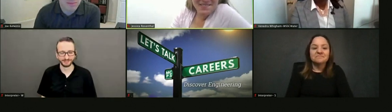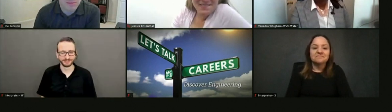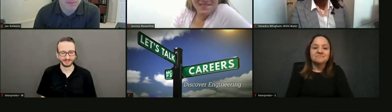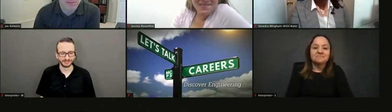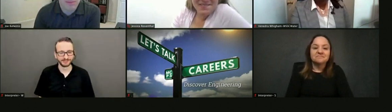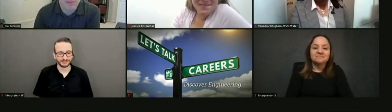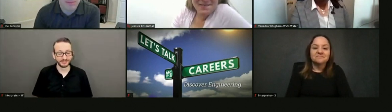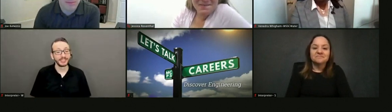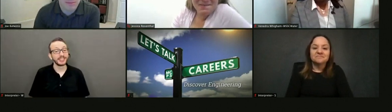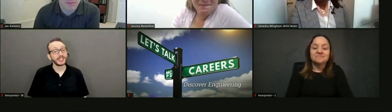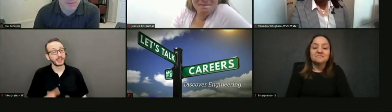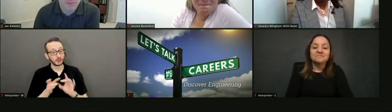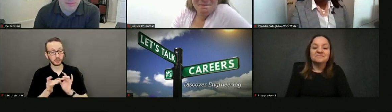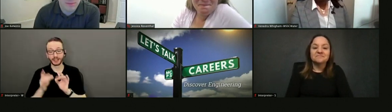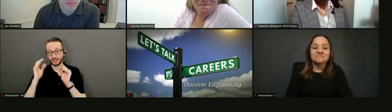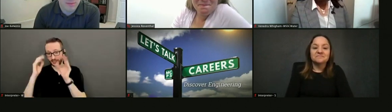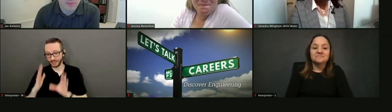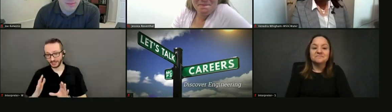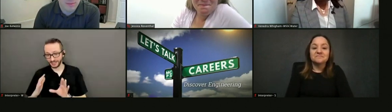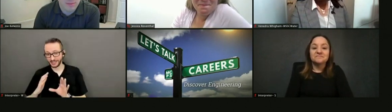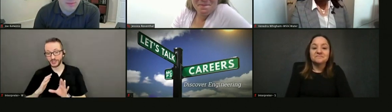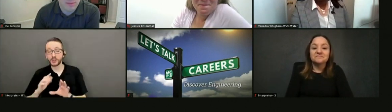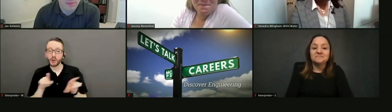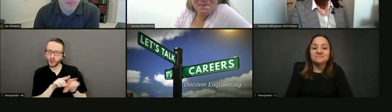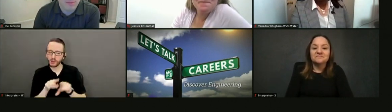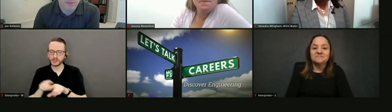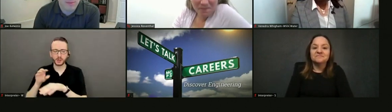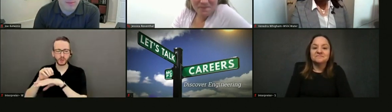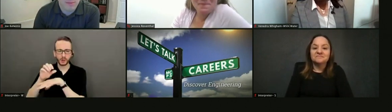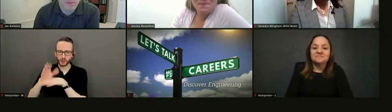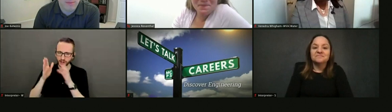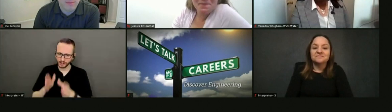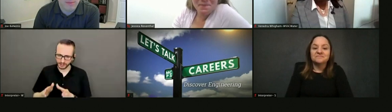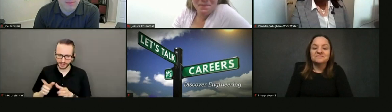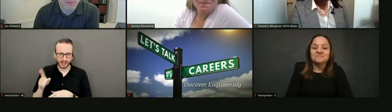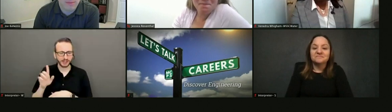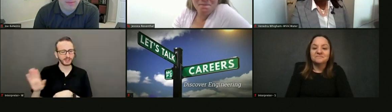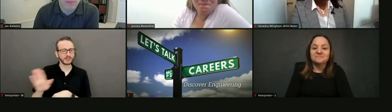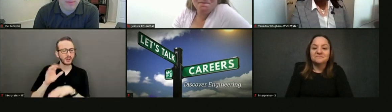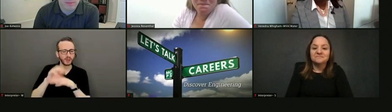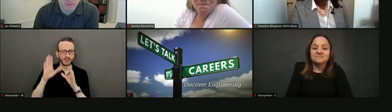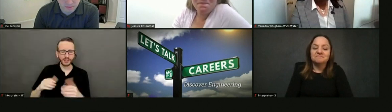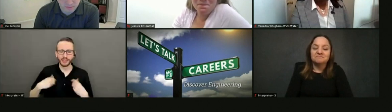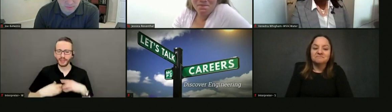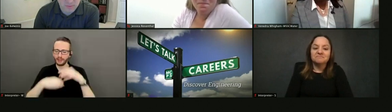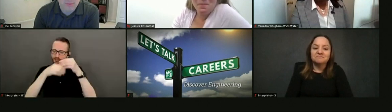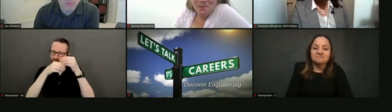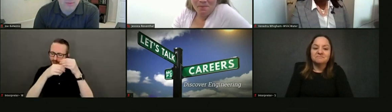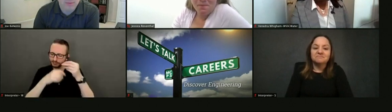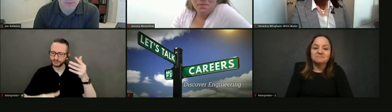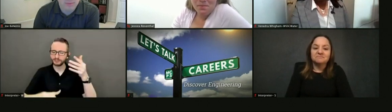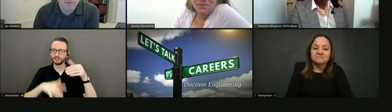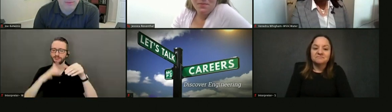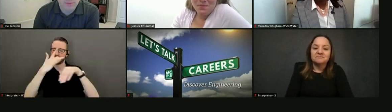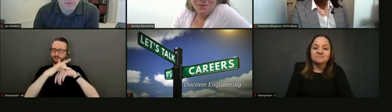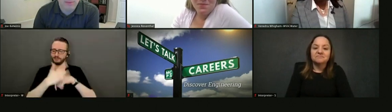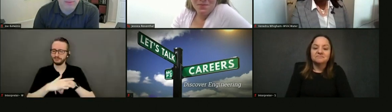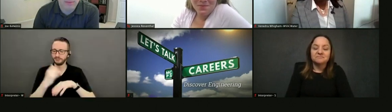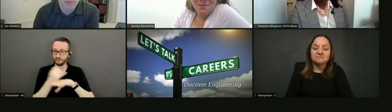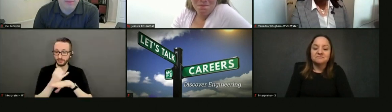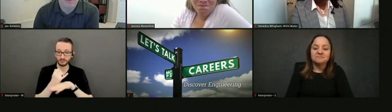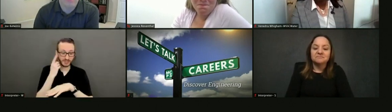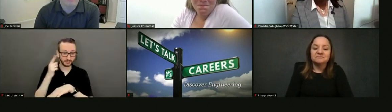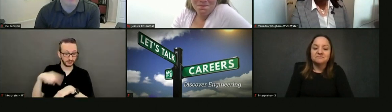Yes. Speaking of teachers, I just wanted to plug counselors as well, too. Your counselors have a database of internships that are available to them. So for students